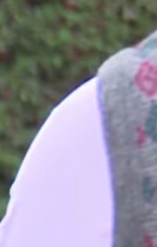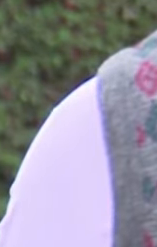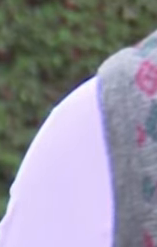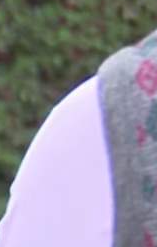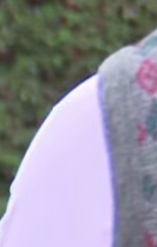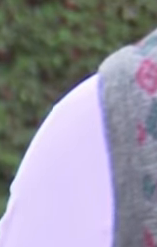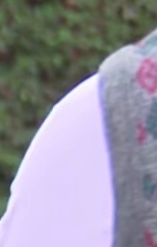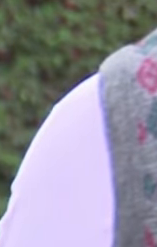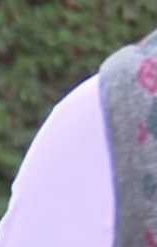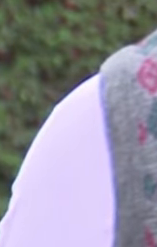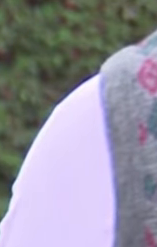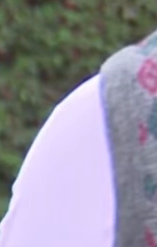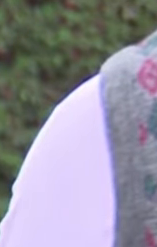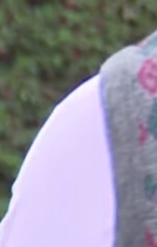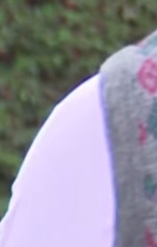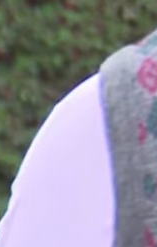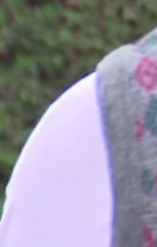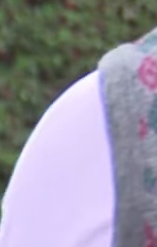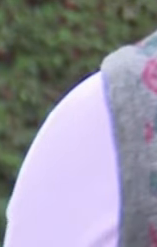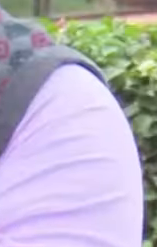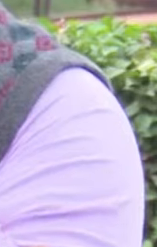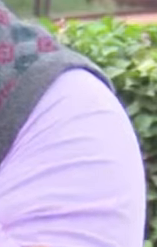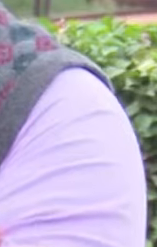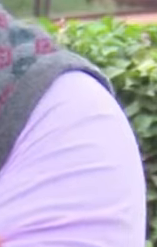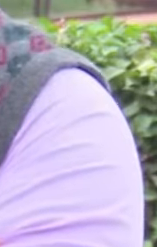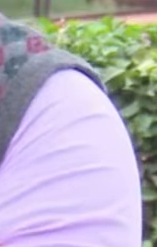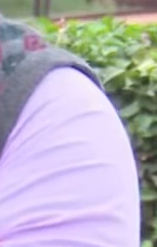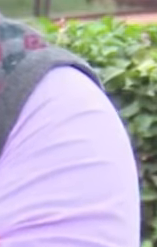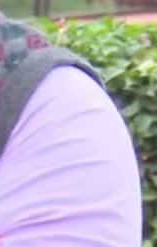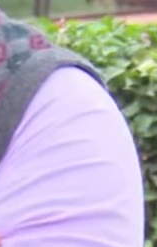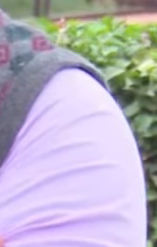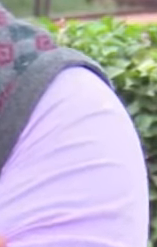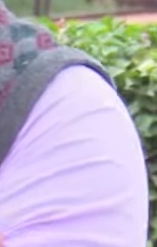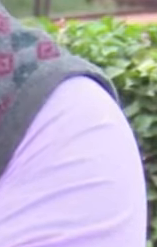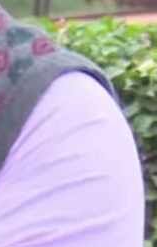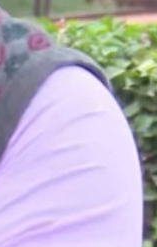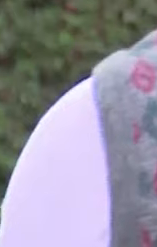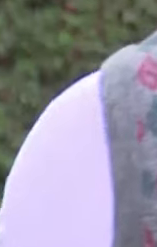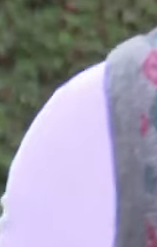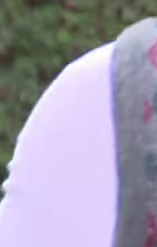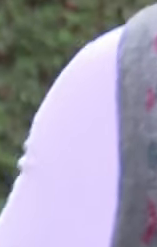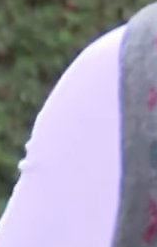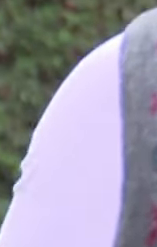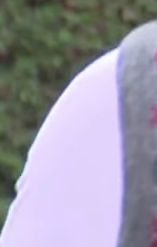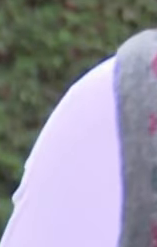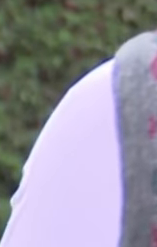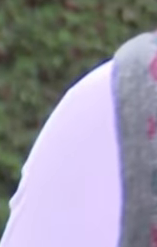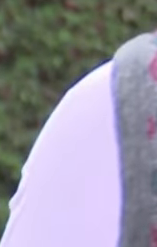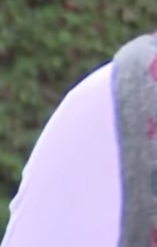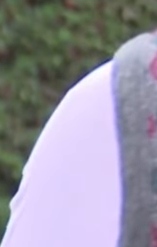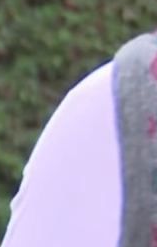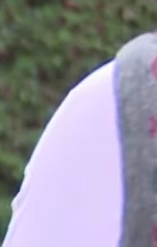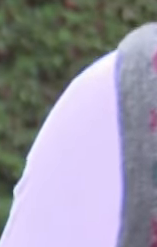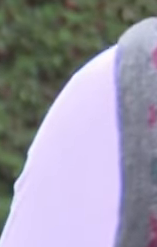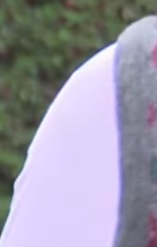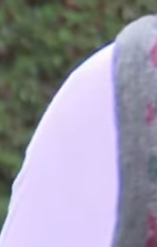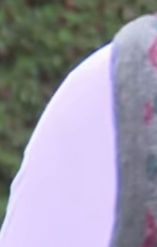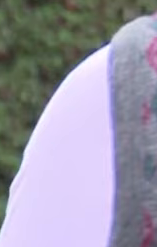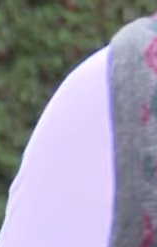Uganda's parliament for 10 years. We only by one MP. You yourself. And my daughter,